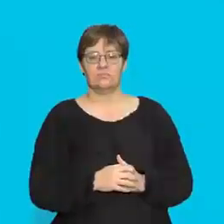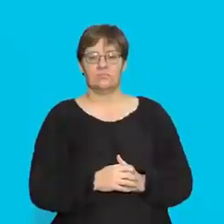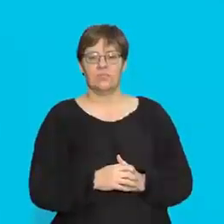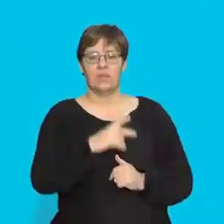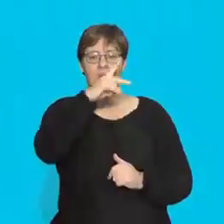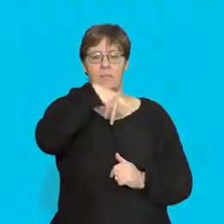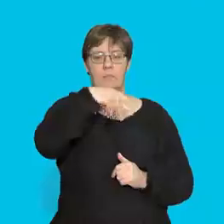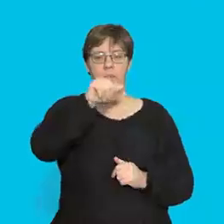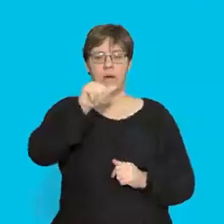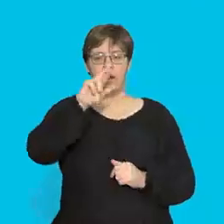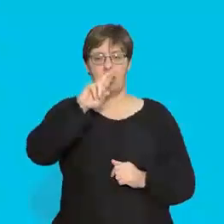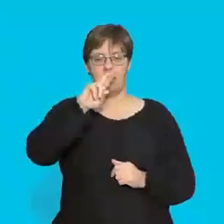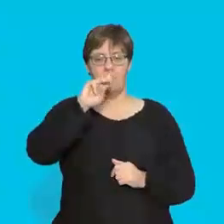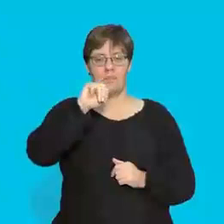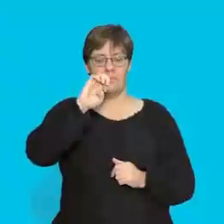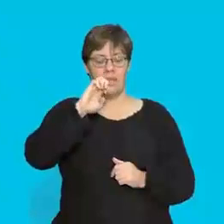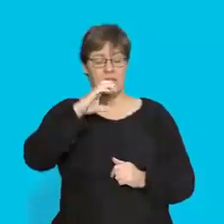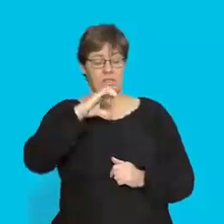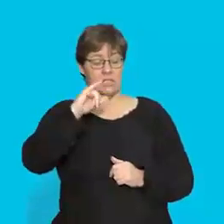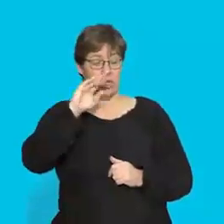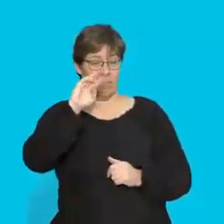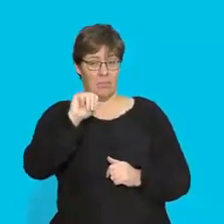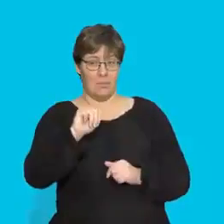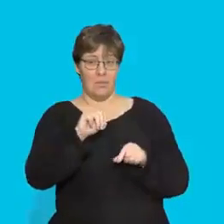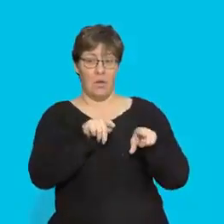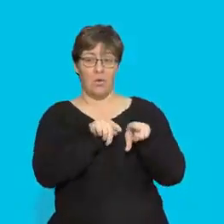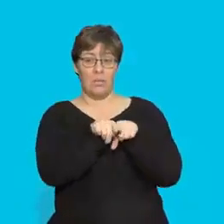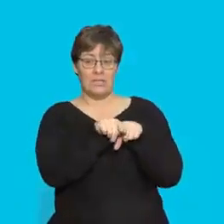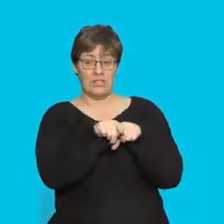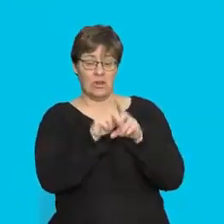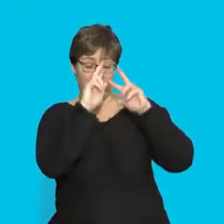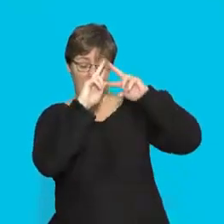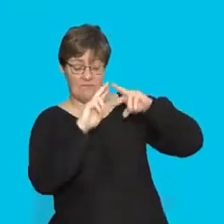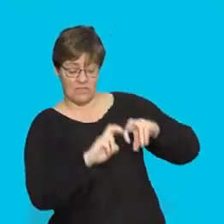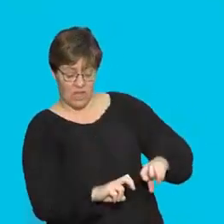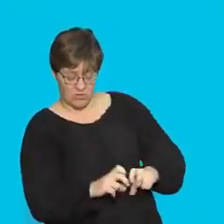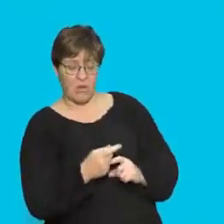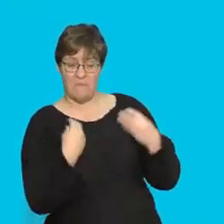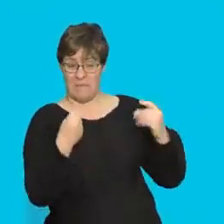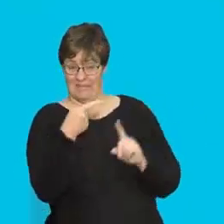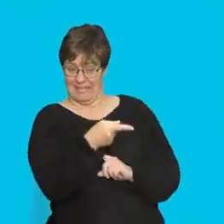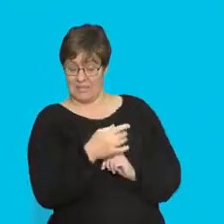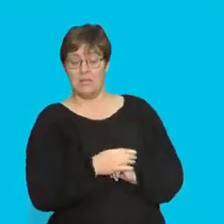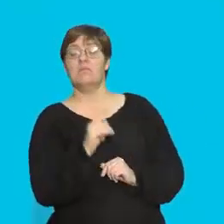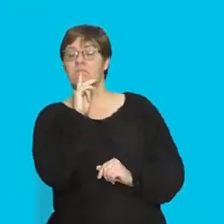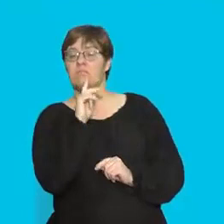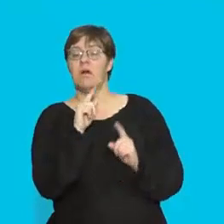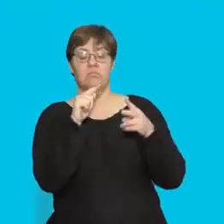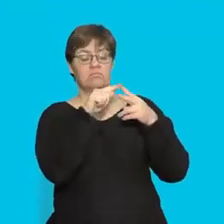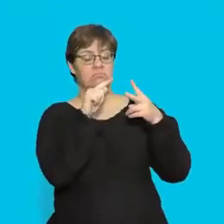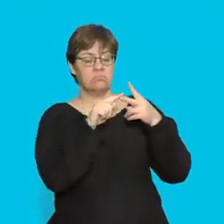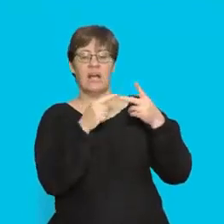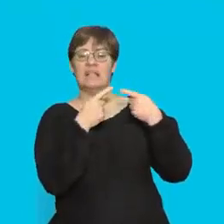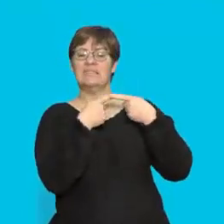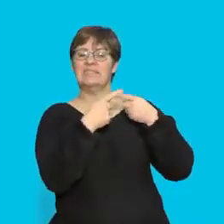Now, the famous Paramecium competition investigation showed us two